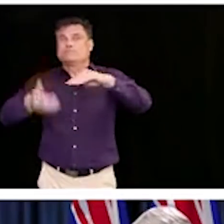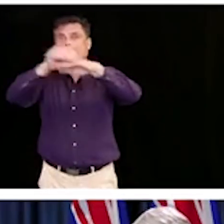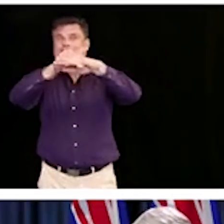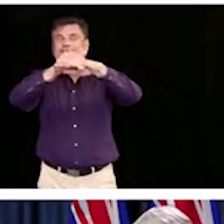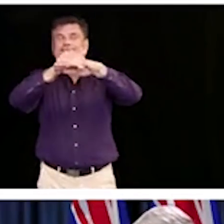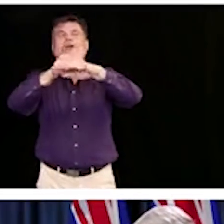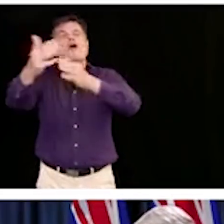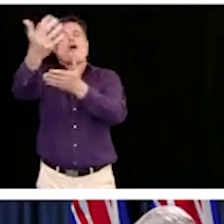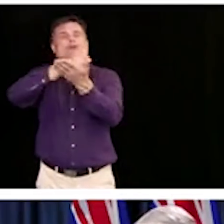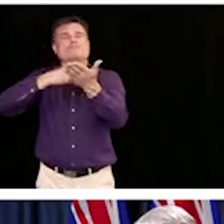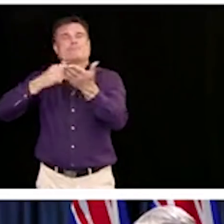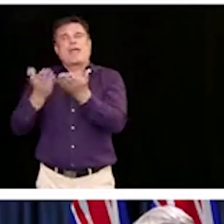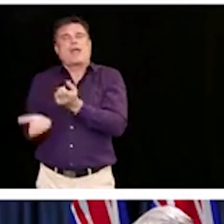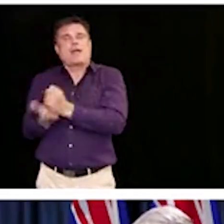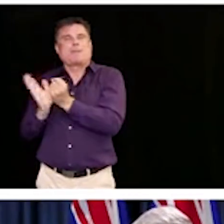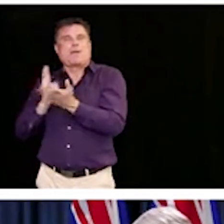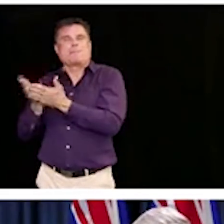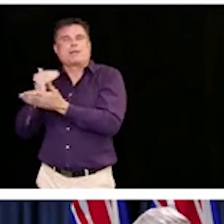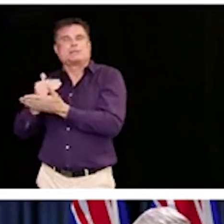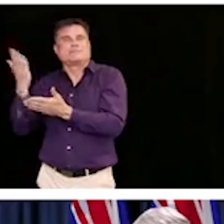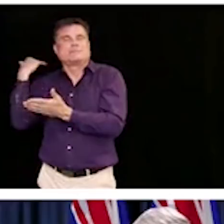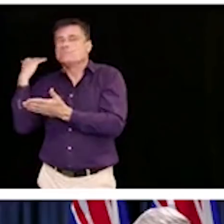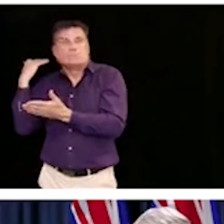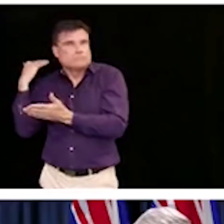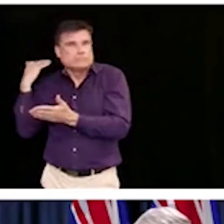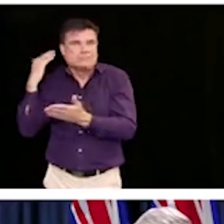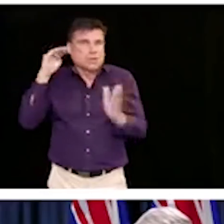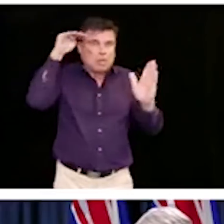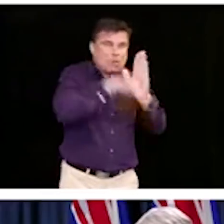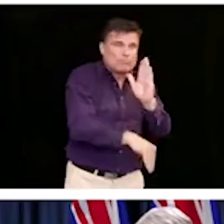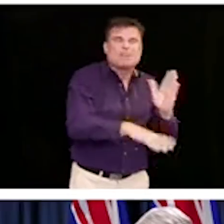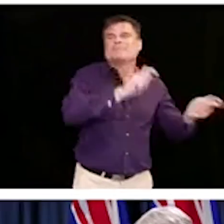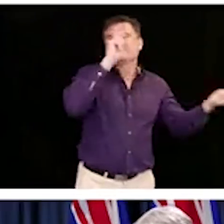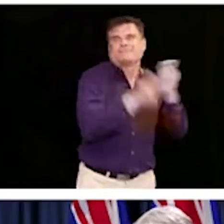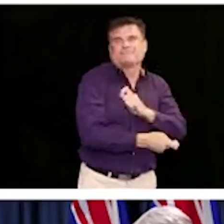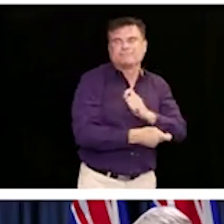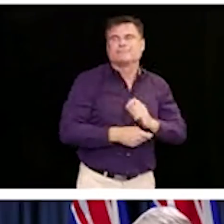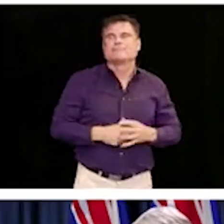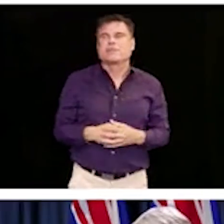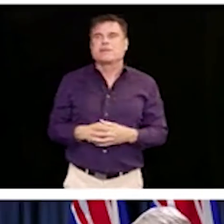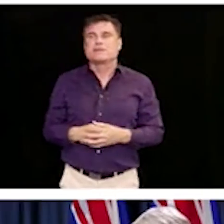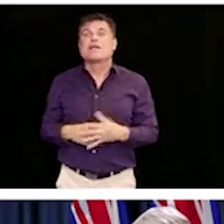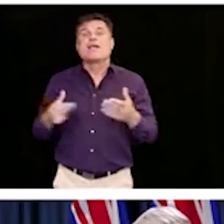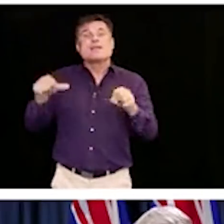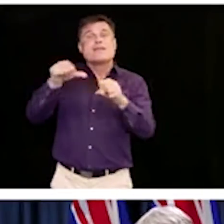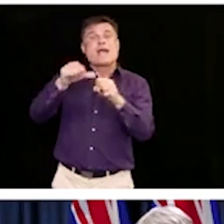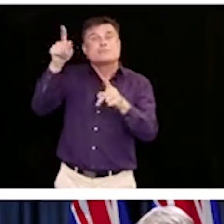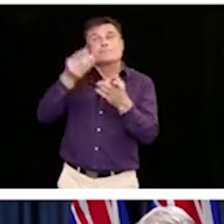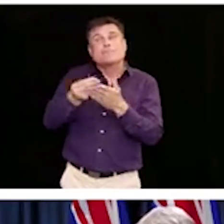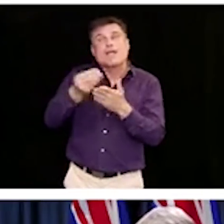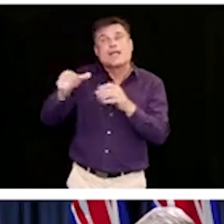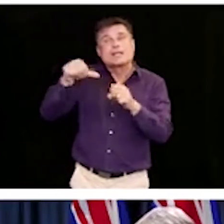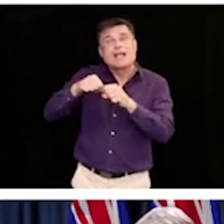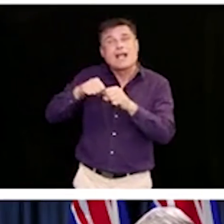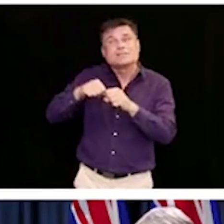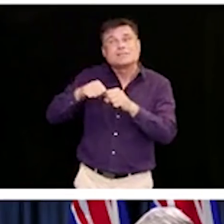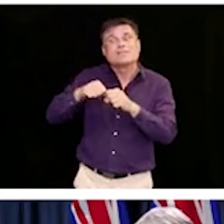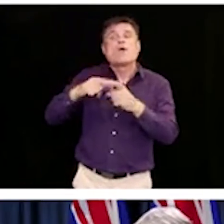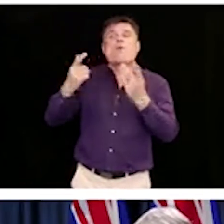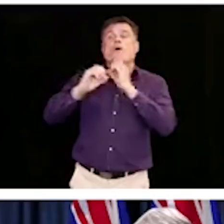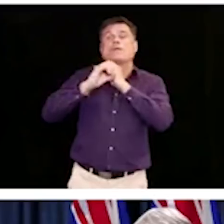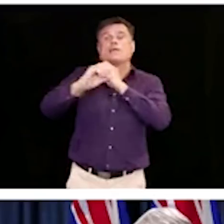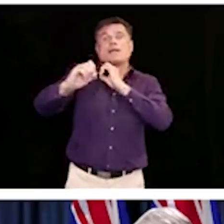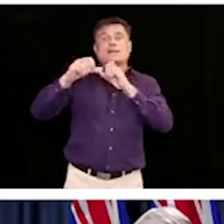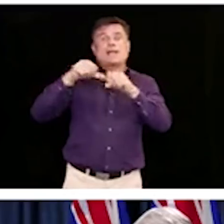Fuel and carbon tax revenues down $353 million, reflecting reduced demand for gasoline, natural gas,